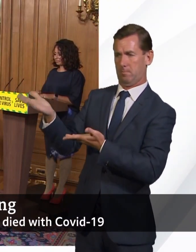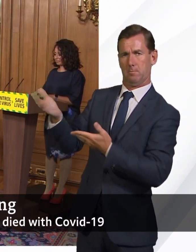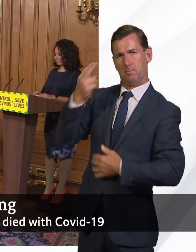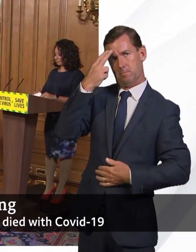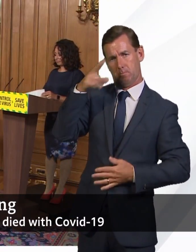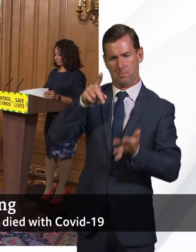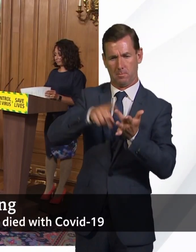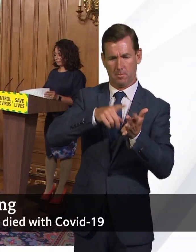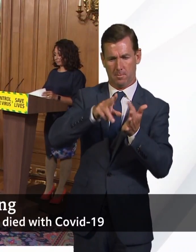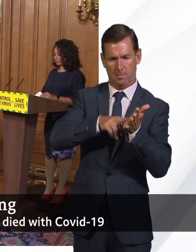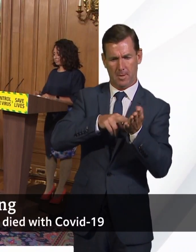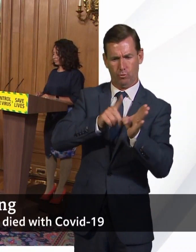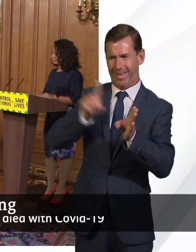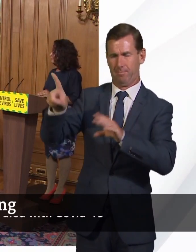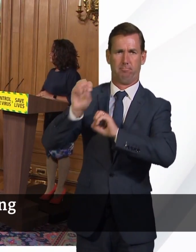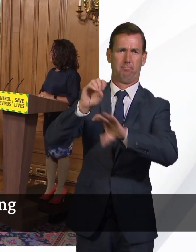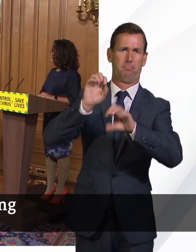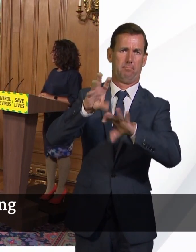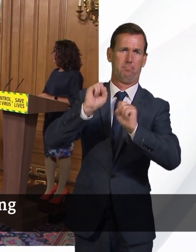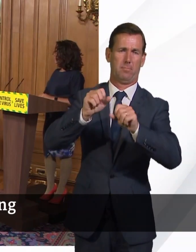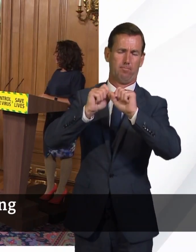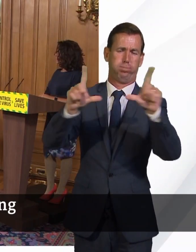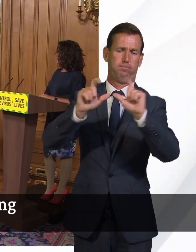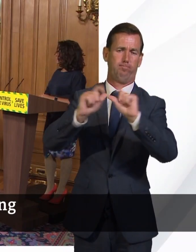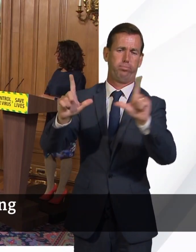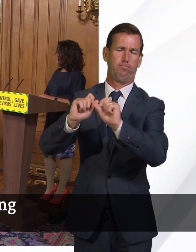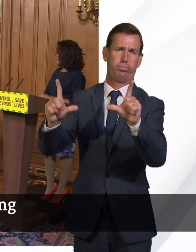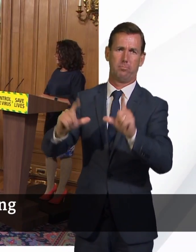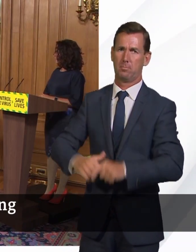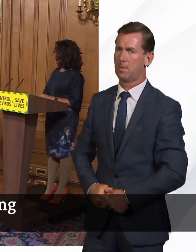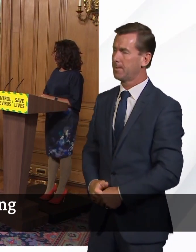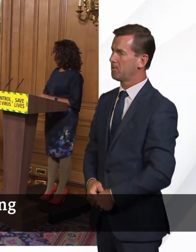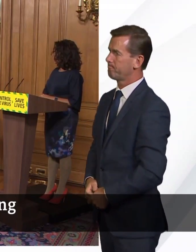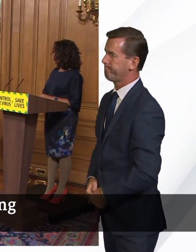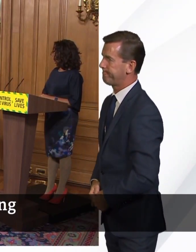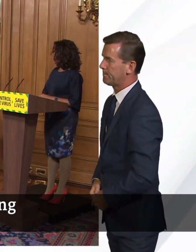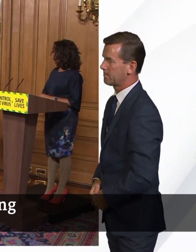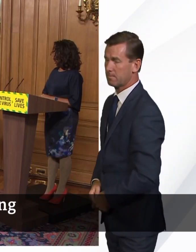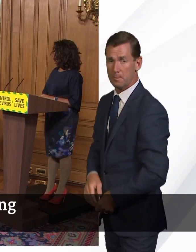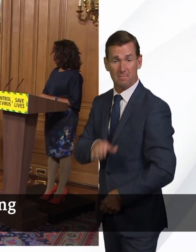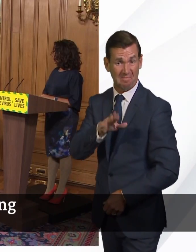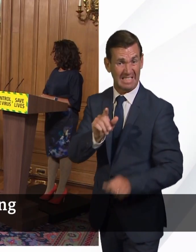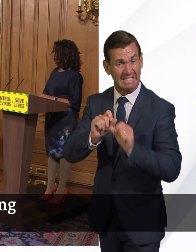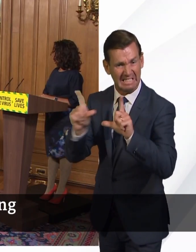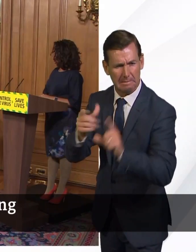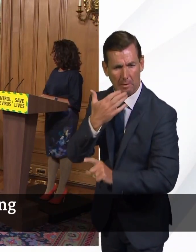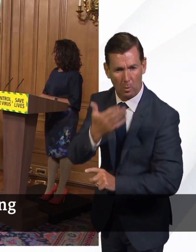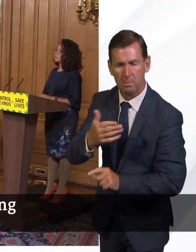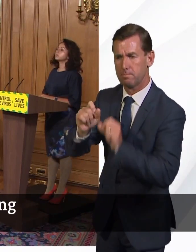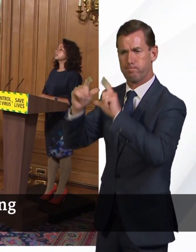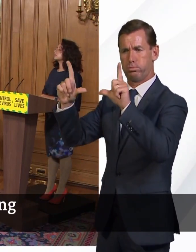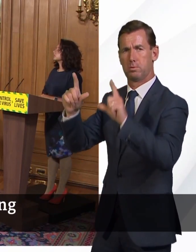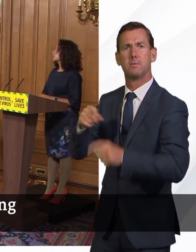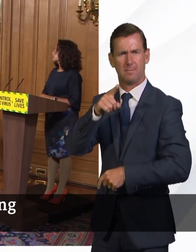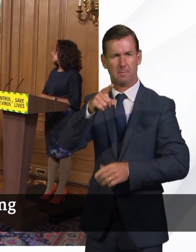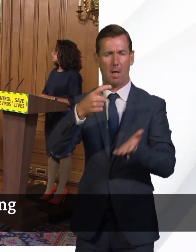through the rest of the daily data. Next slide, please. Thank you. So today we're hearing a lot about the R